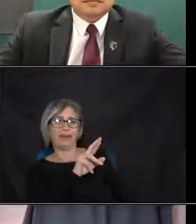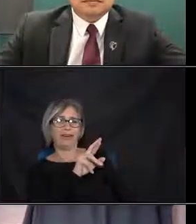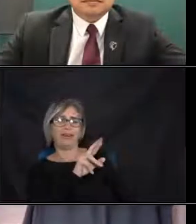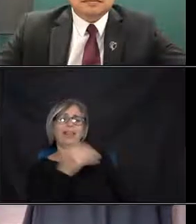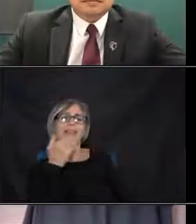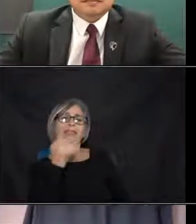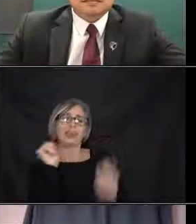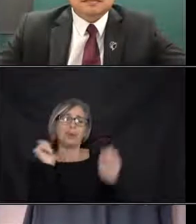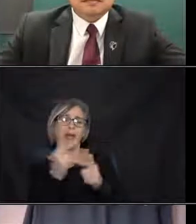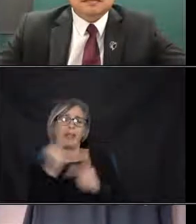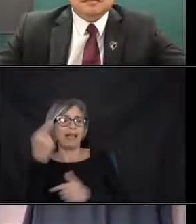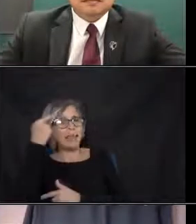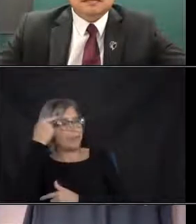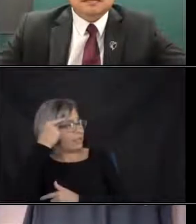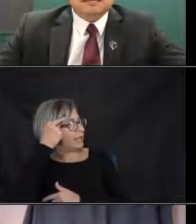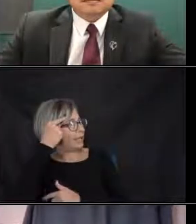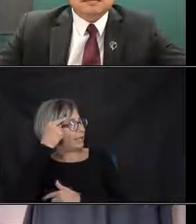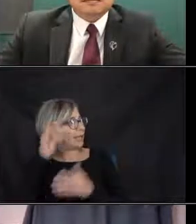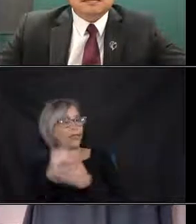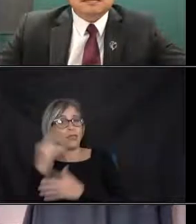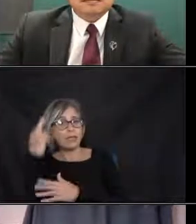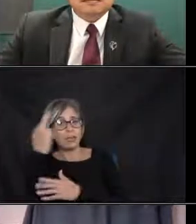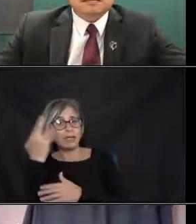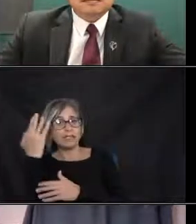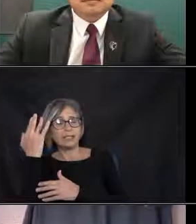think the reason